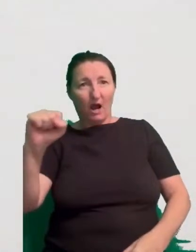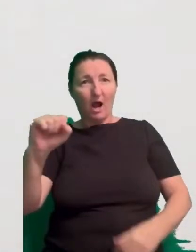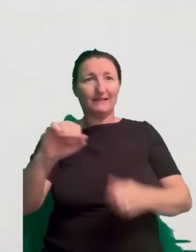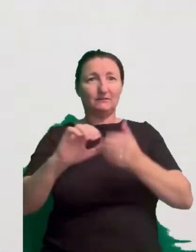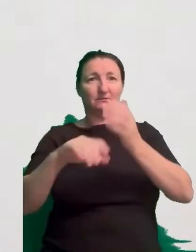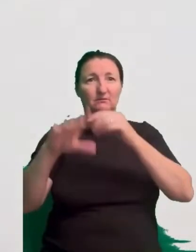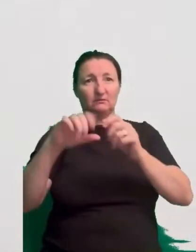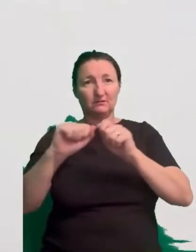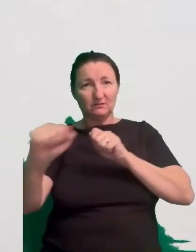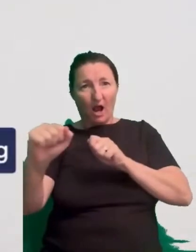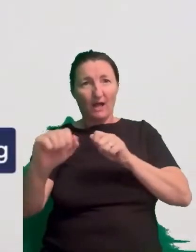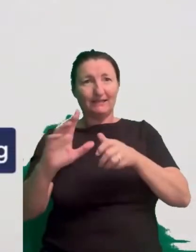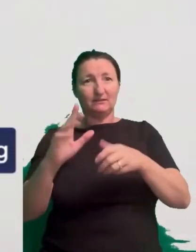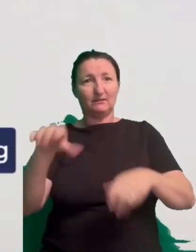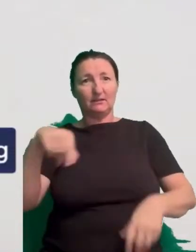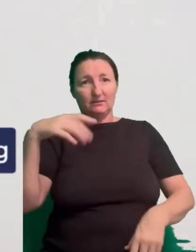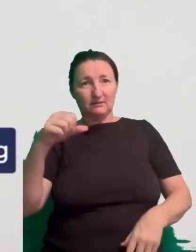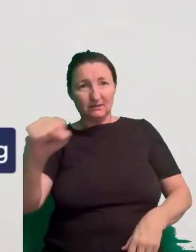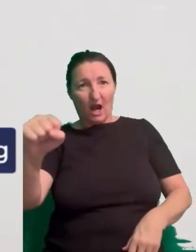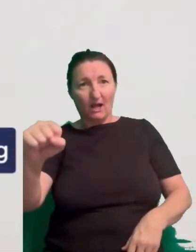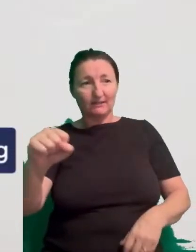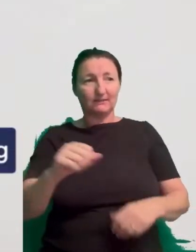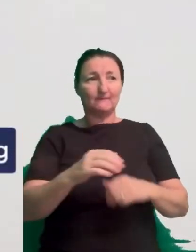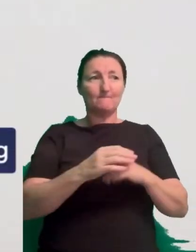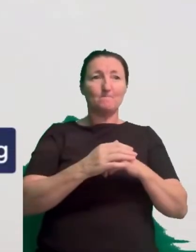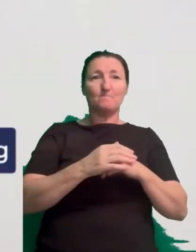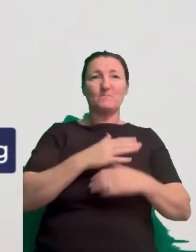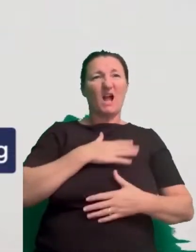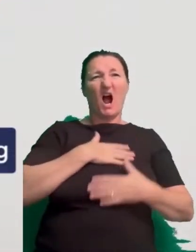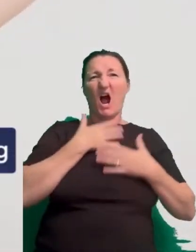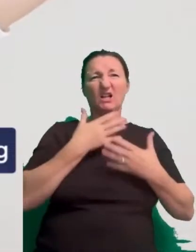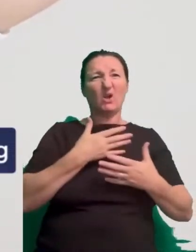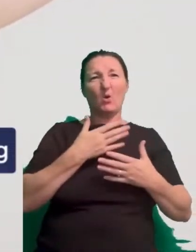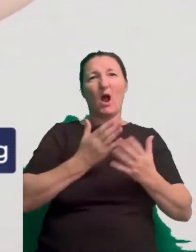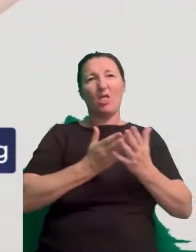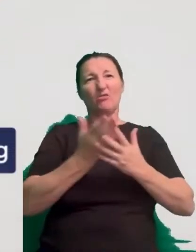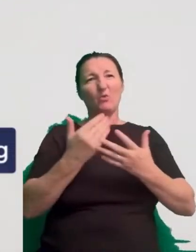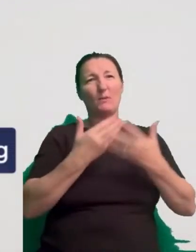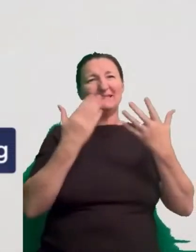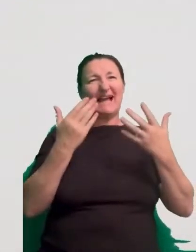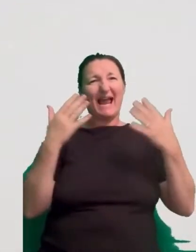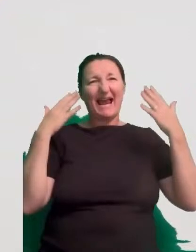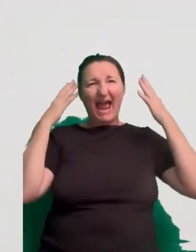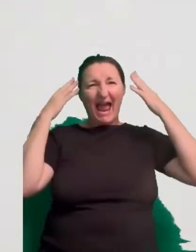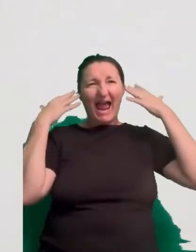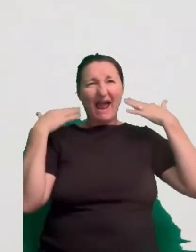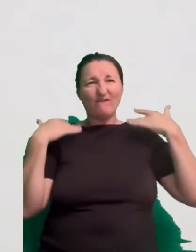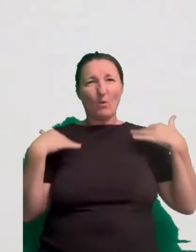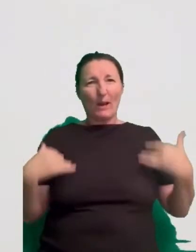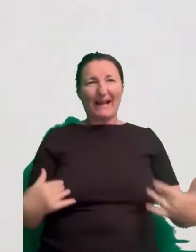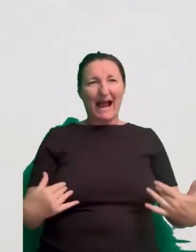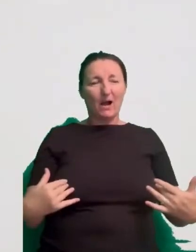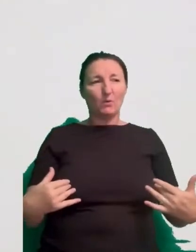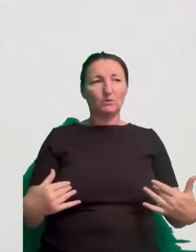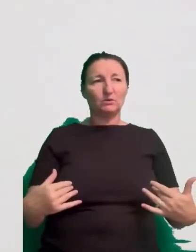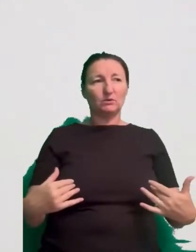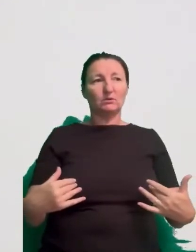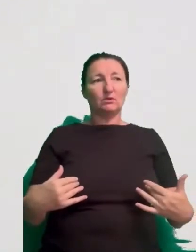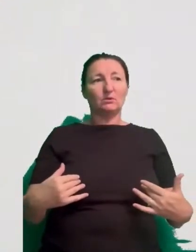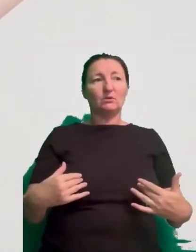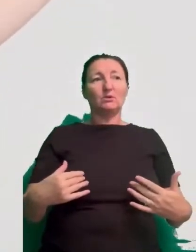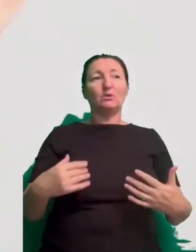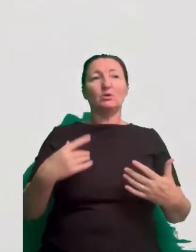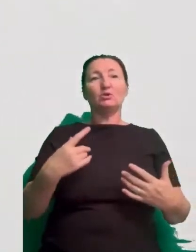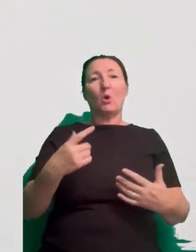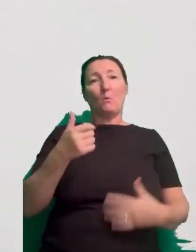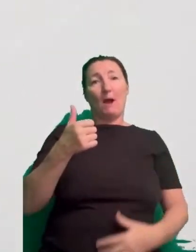get it through the ponytail, just because I don't really like my ponytail falling out throughout the day. And then I'm going to